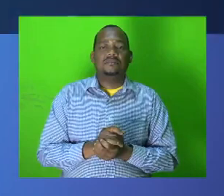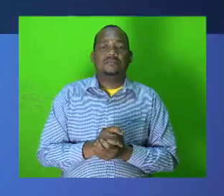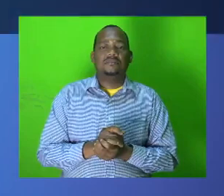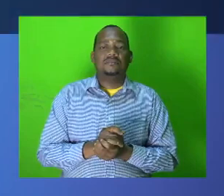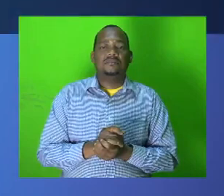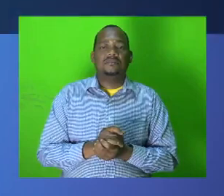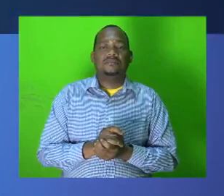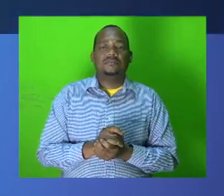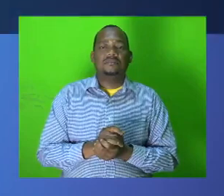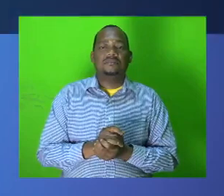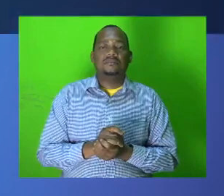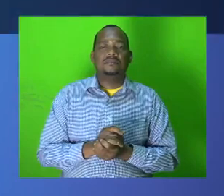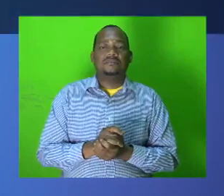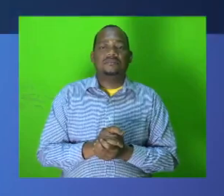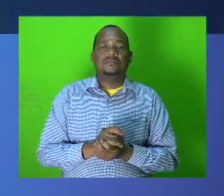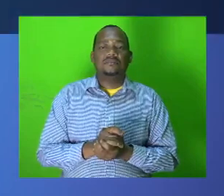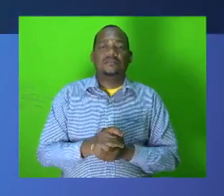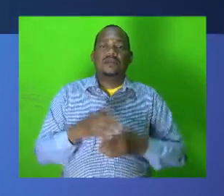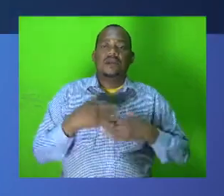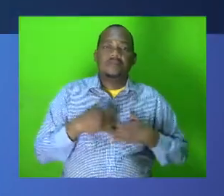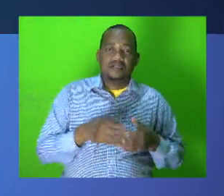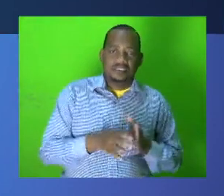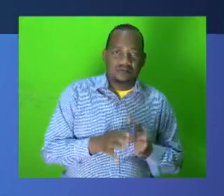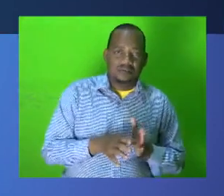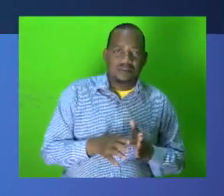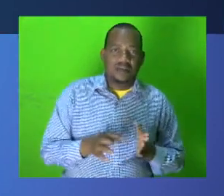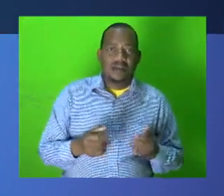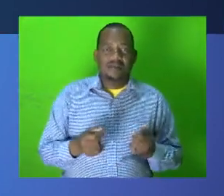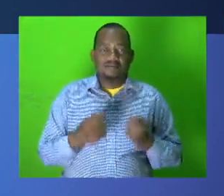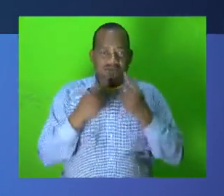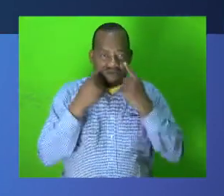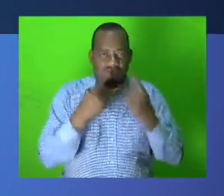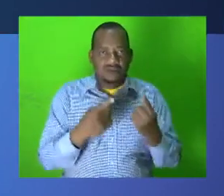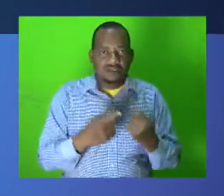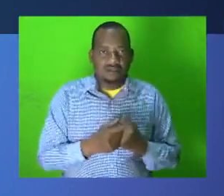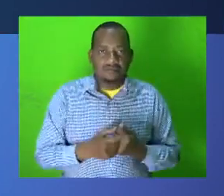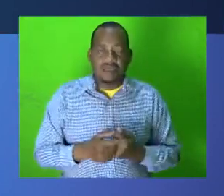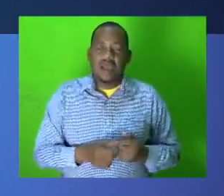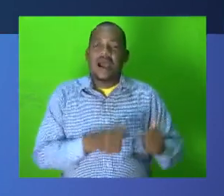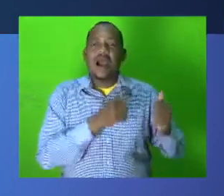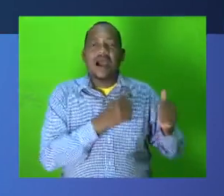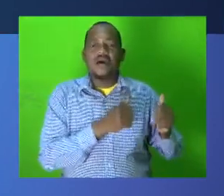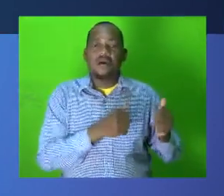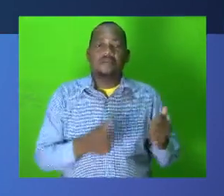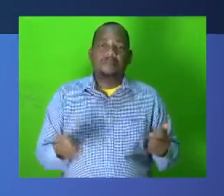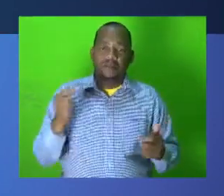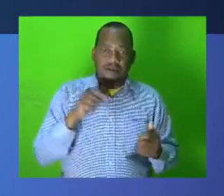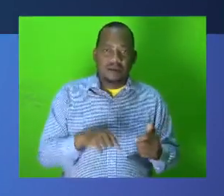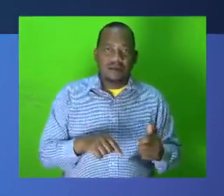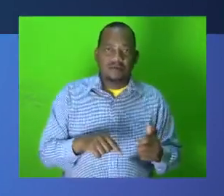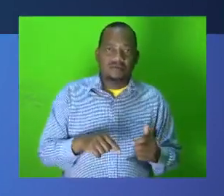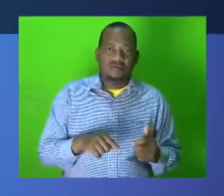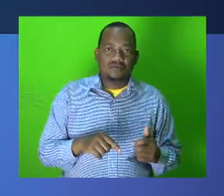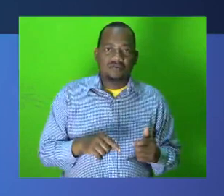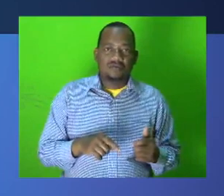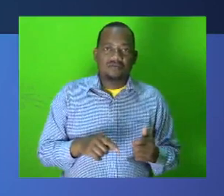the meaning of research, objective of research,